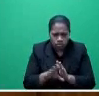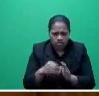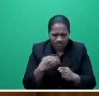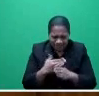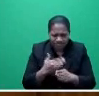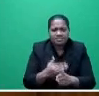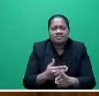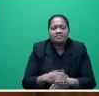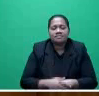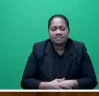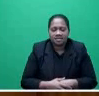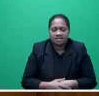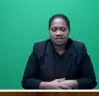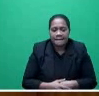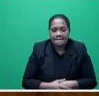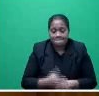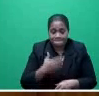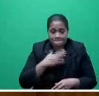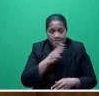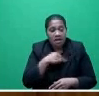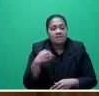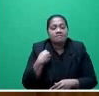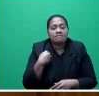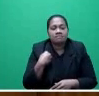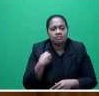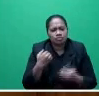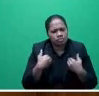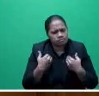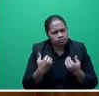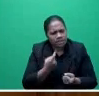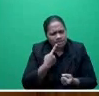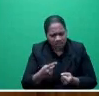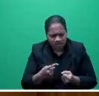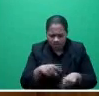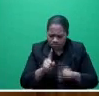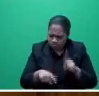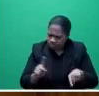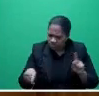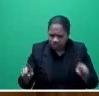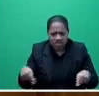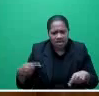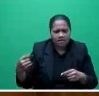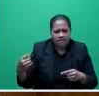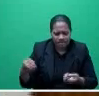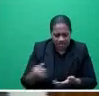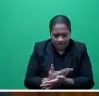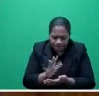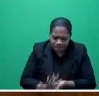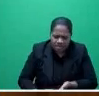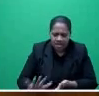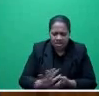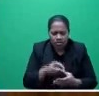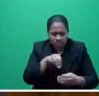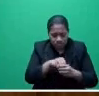our services. My ministry, in summary, is well served across its diverse range of impact areas by the